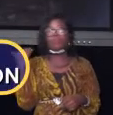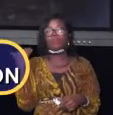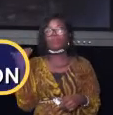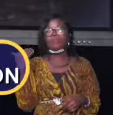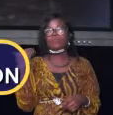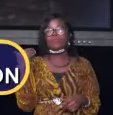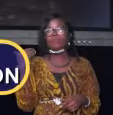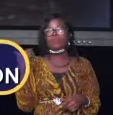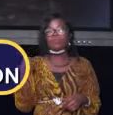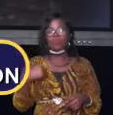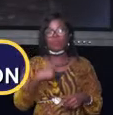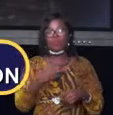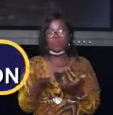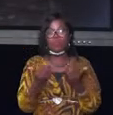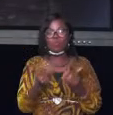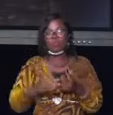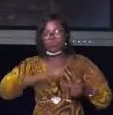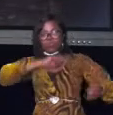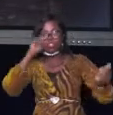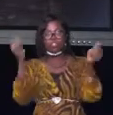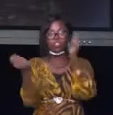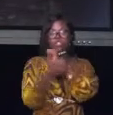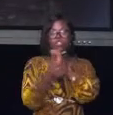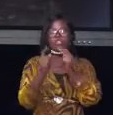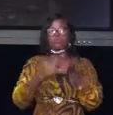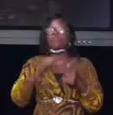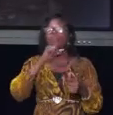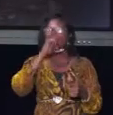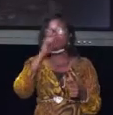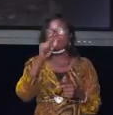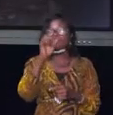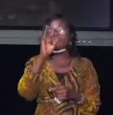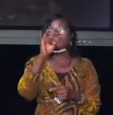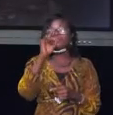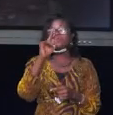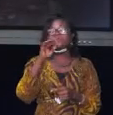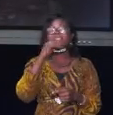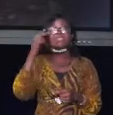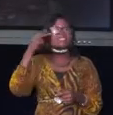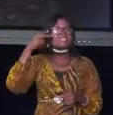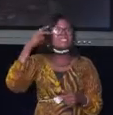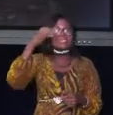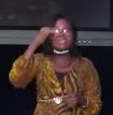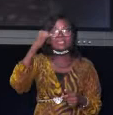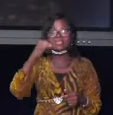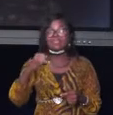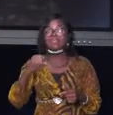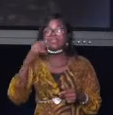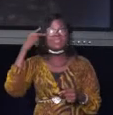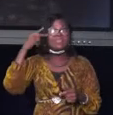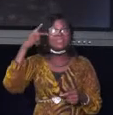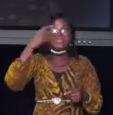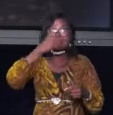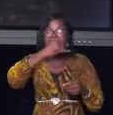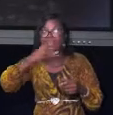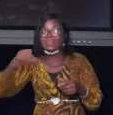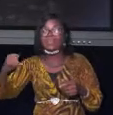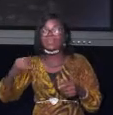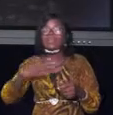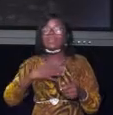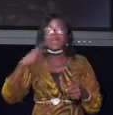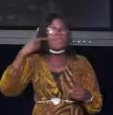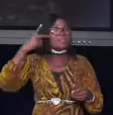saw. What we want to turn them now to the non-finite verbs, it becomes seen and